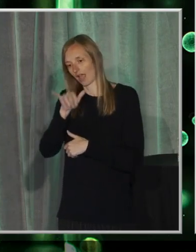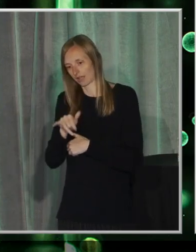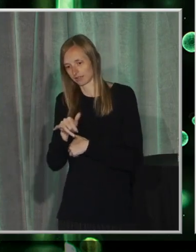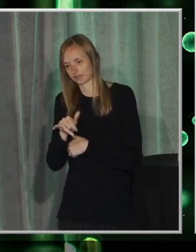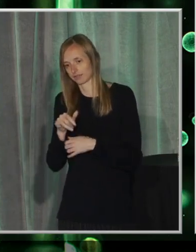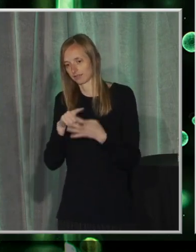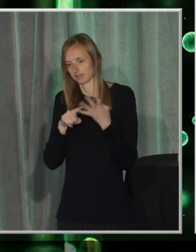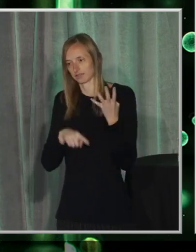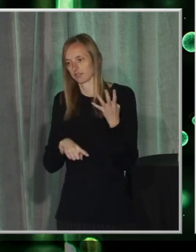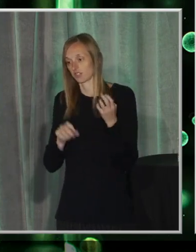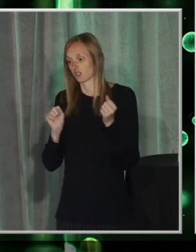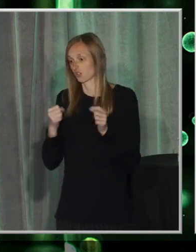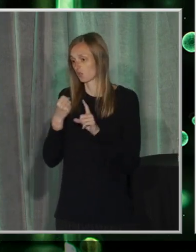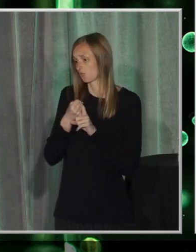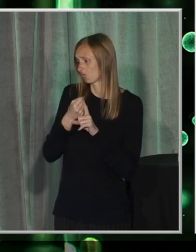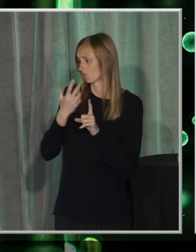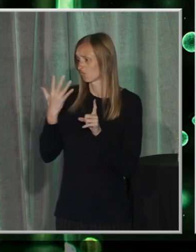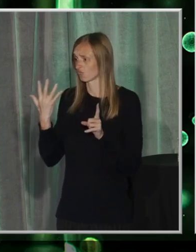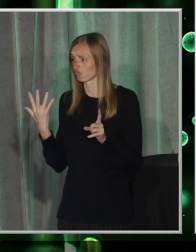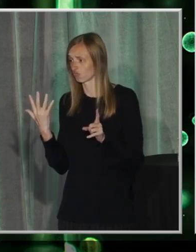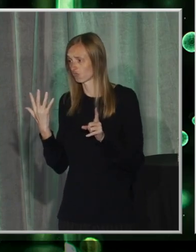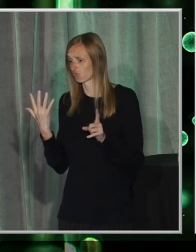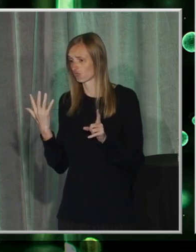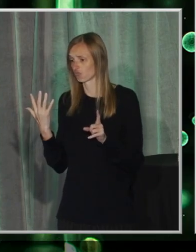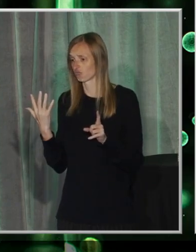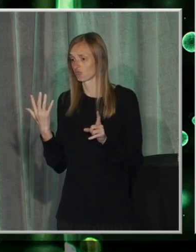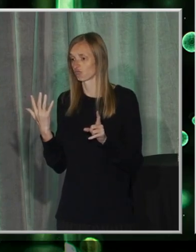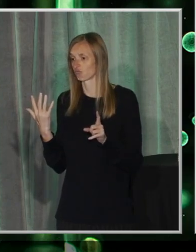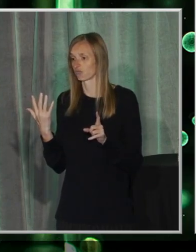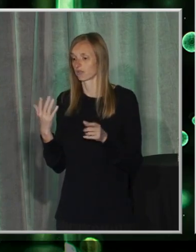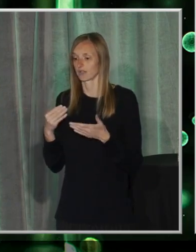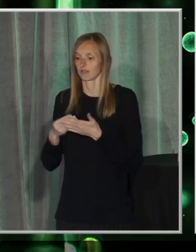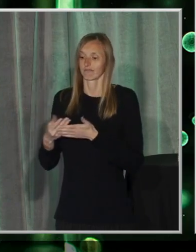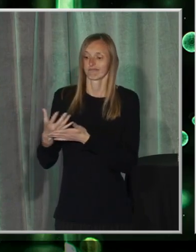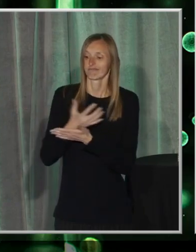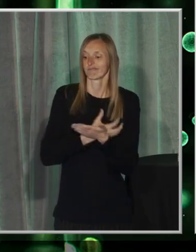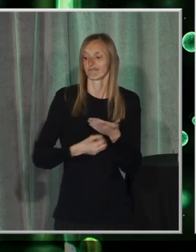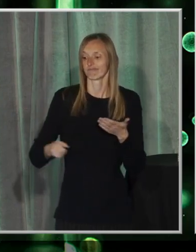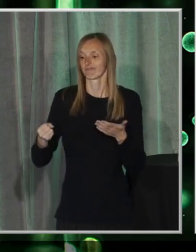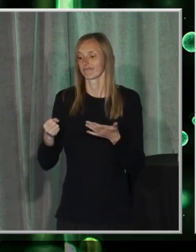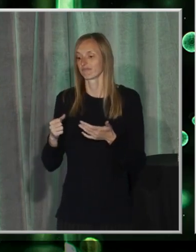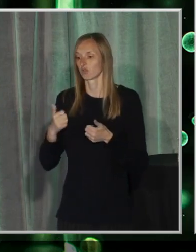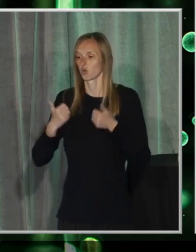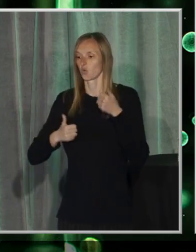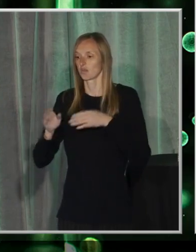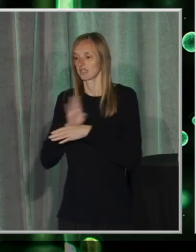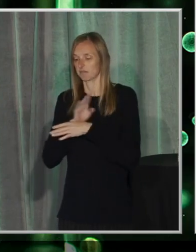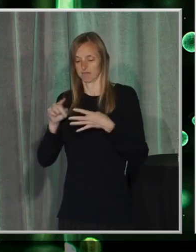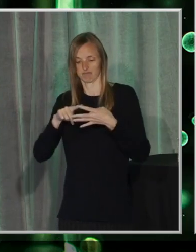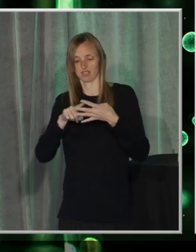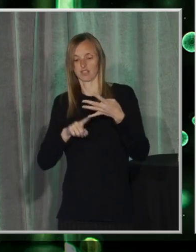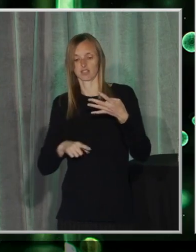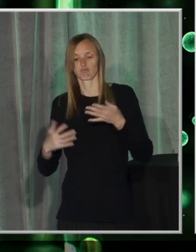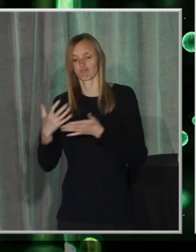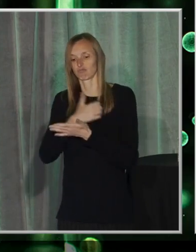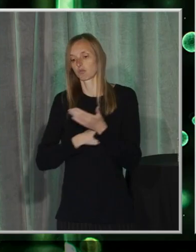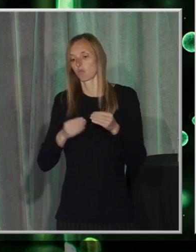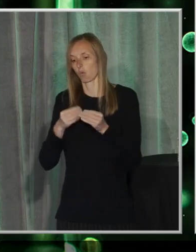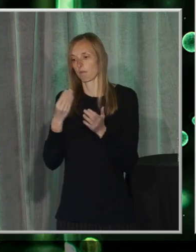explain a little bit about the revenue stream? Which business will give you more